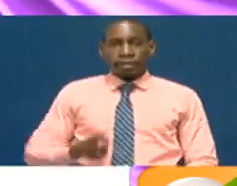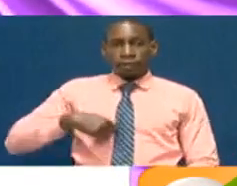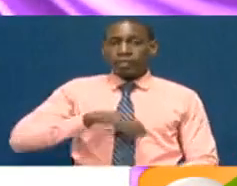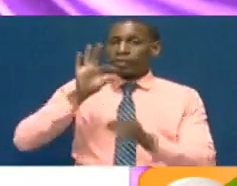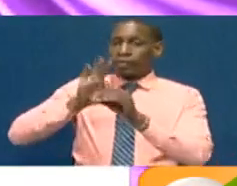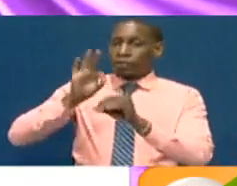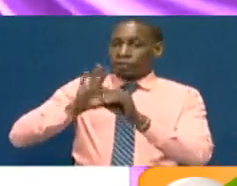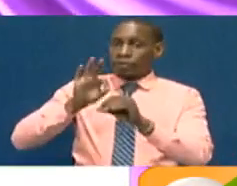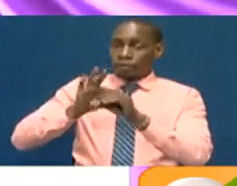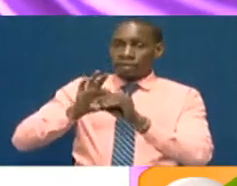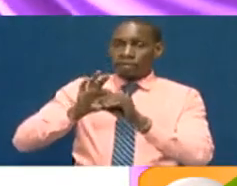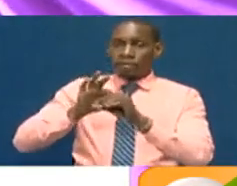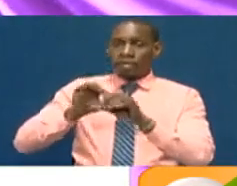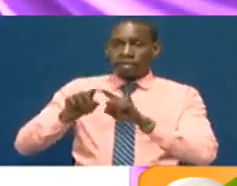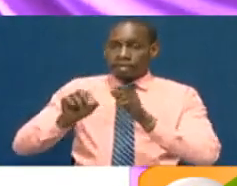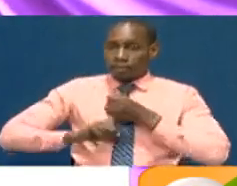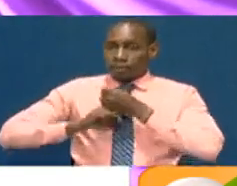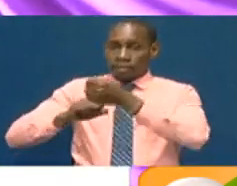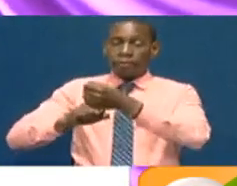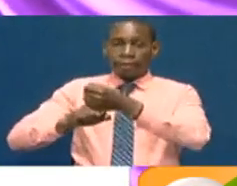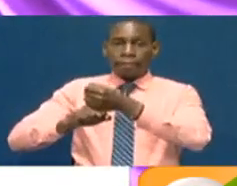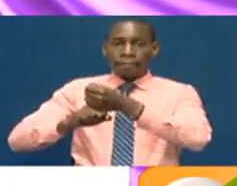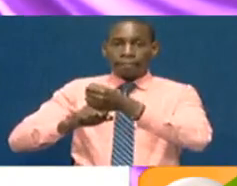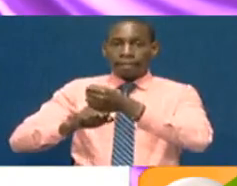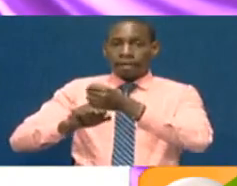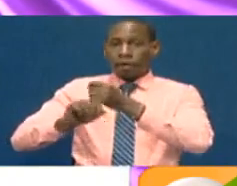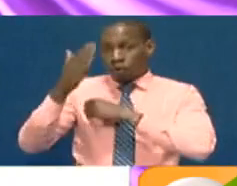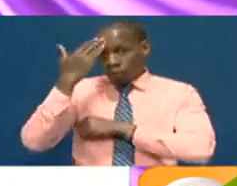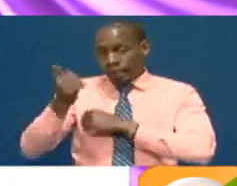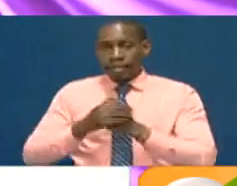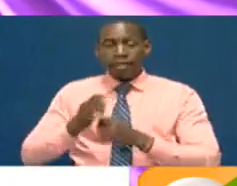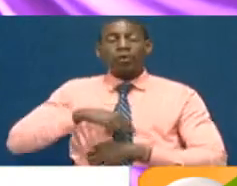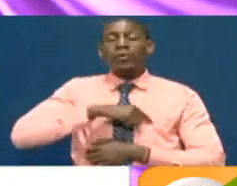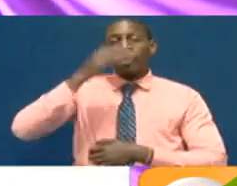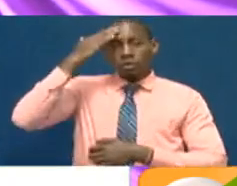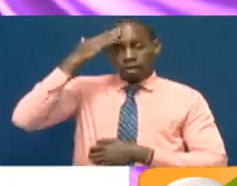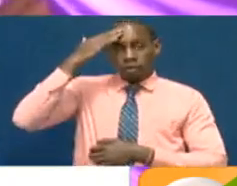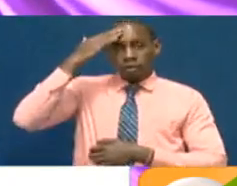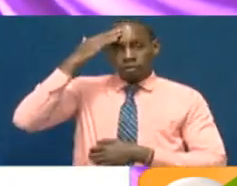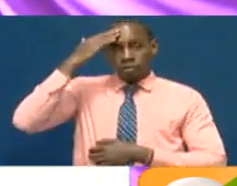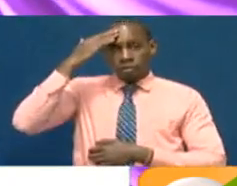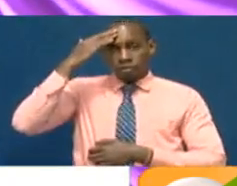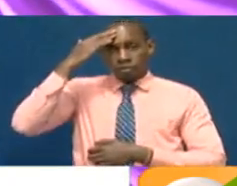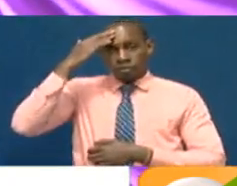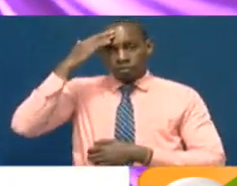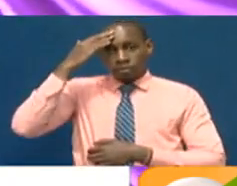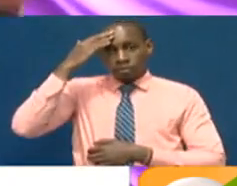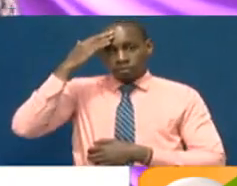Tutakupigia kura, tutasimama na wewe, kwa sababu tunajua kilio